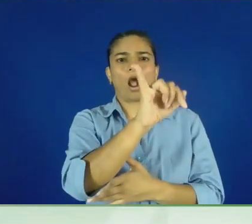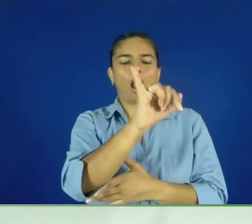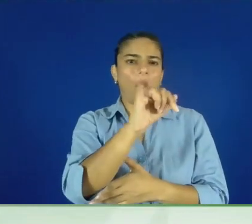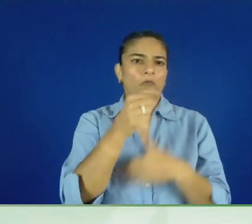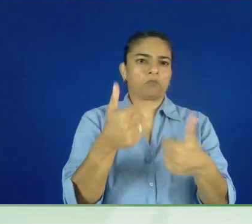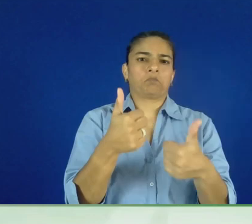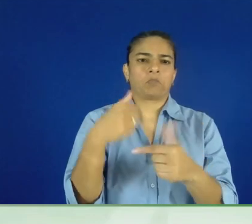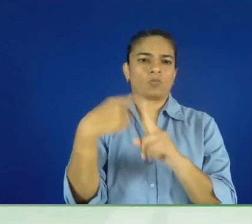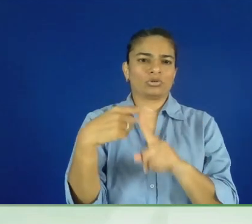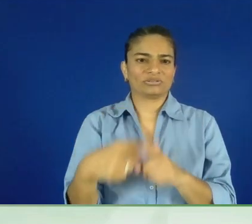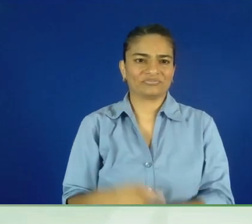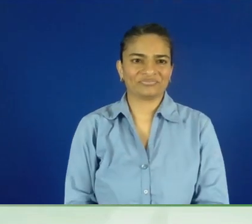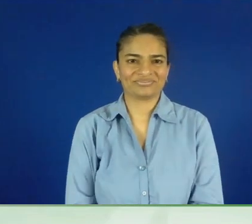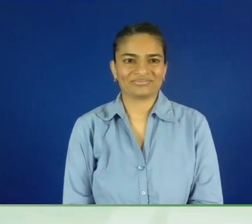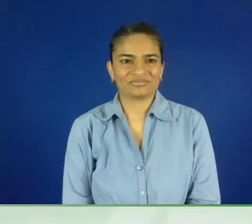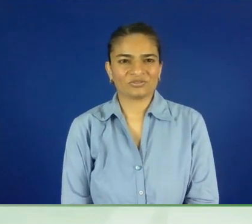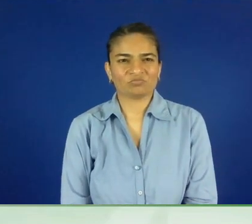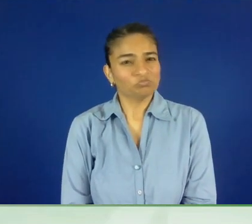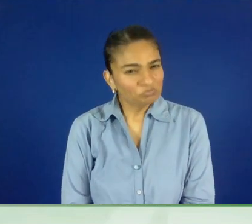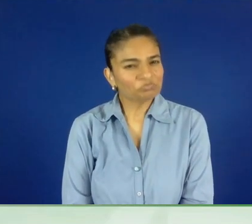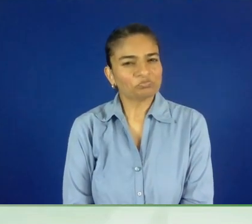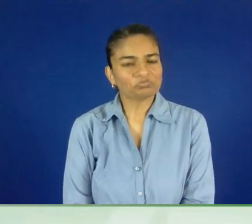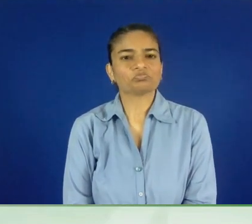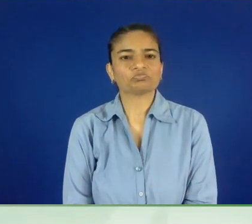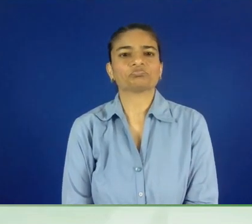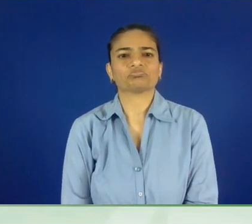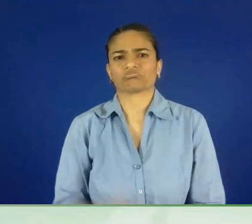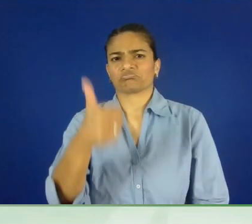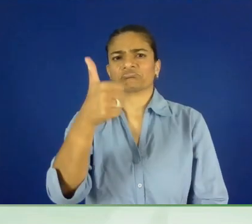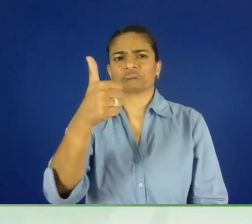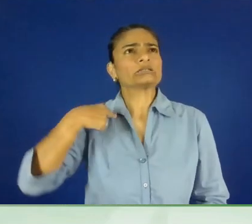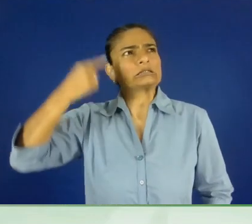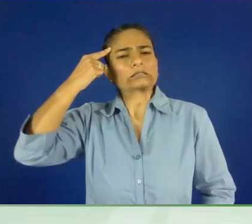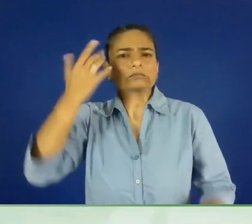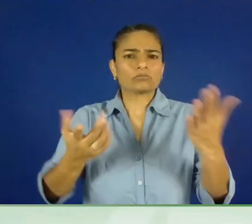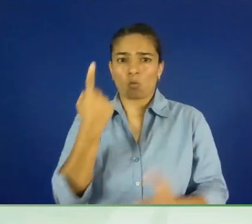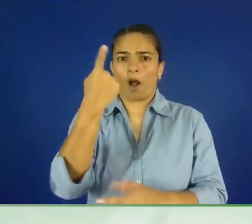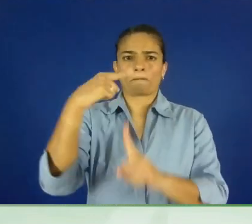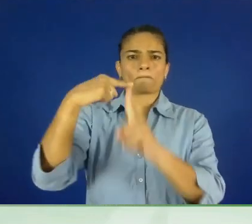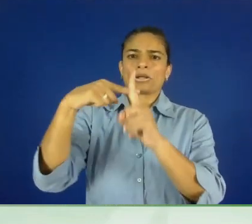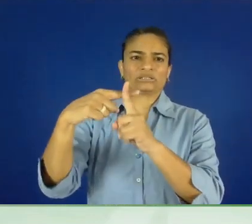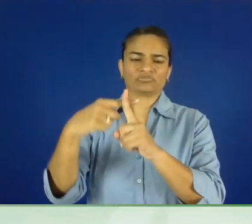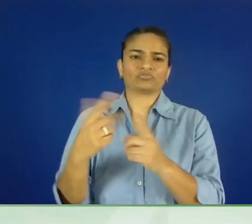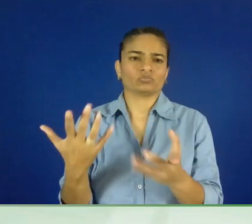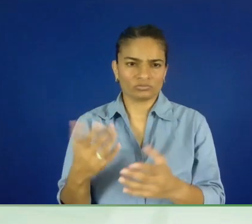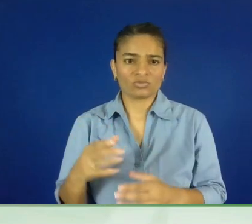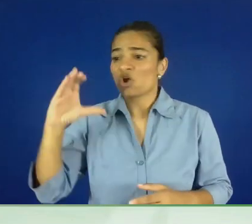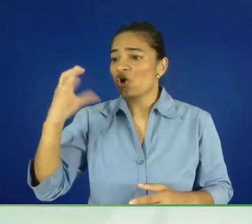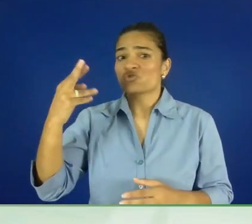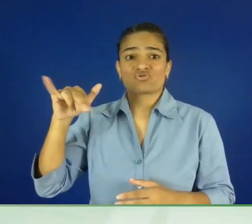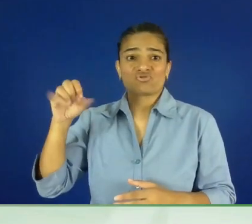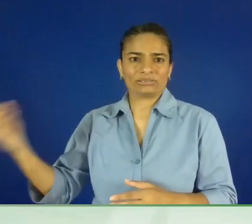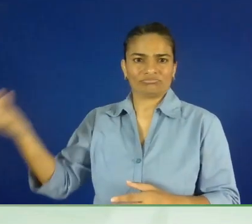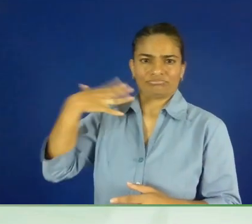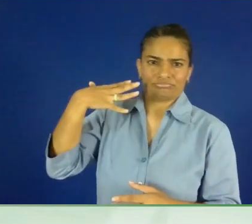It's a good one. I think one of the positive examples is just what Chris is giving on the captioning part.